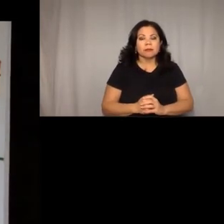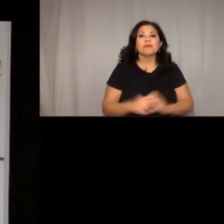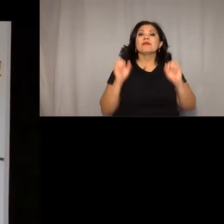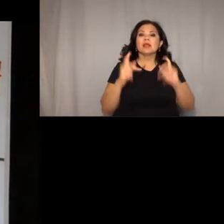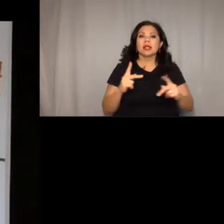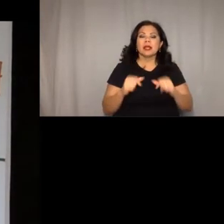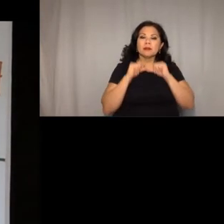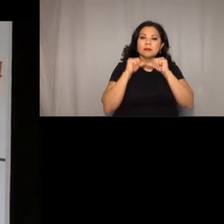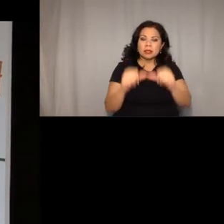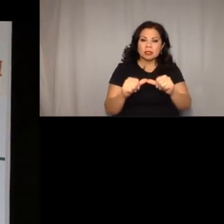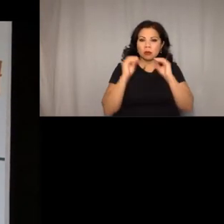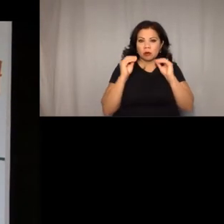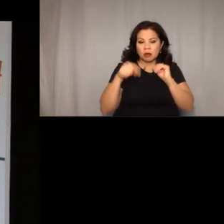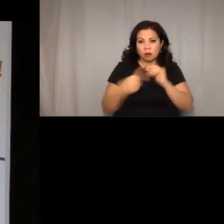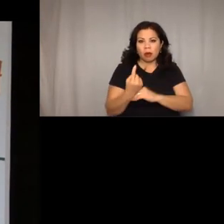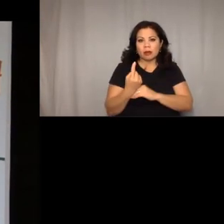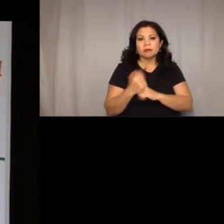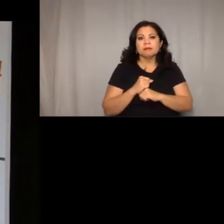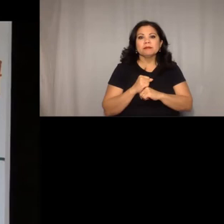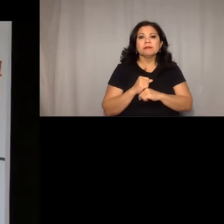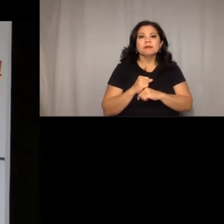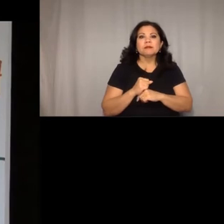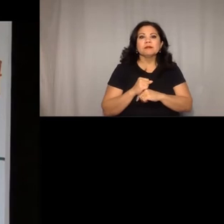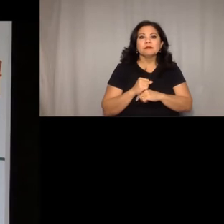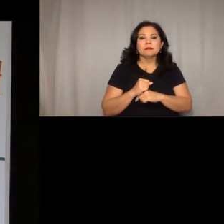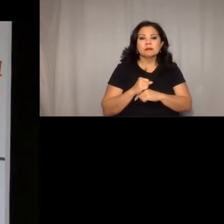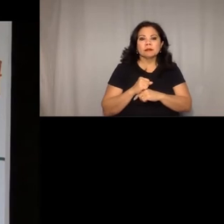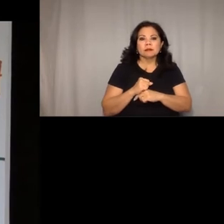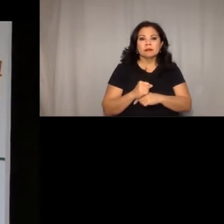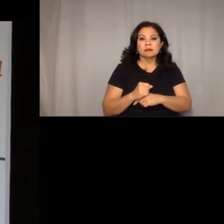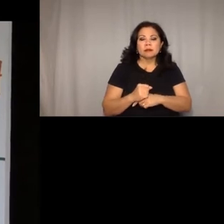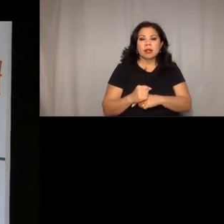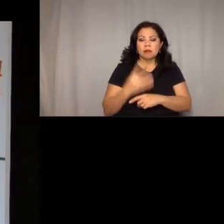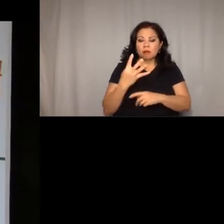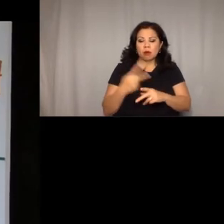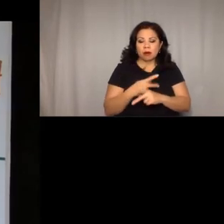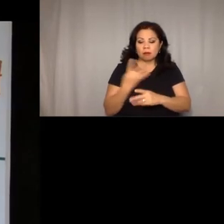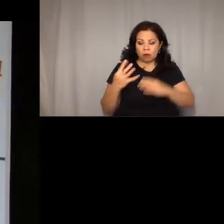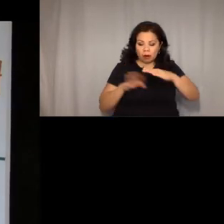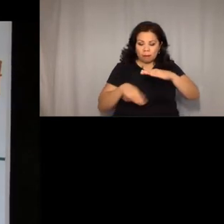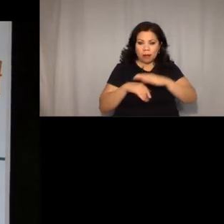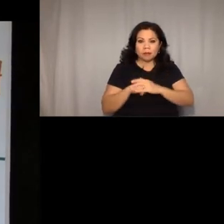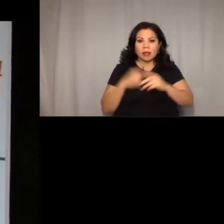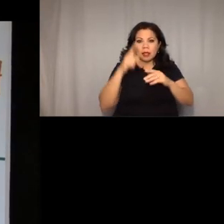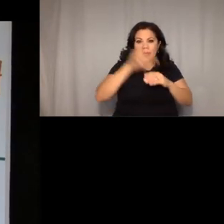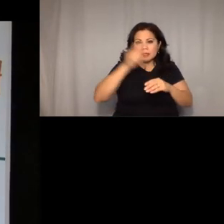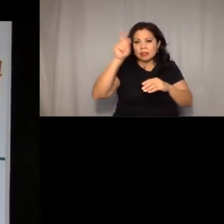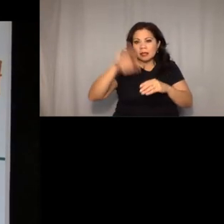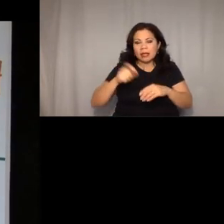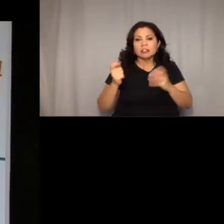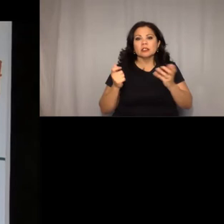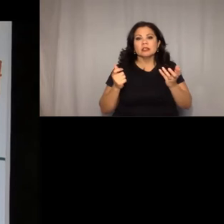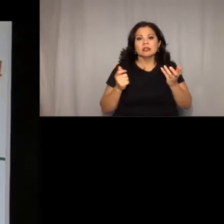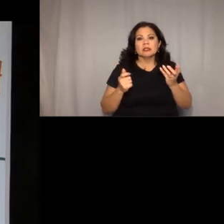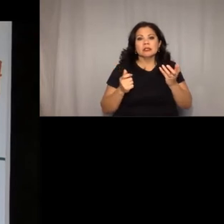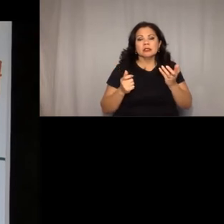All right, I'm going to continue with this one in case you did both of them. This will be 4 times 4. Cancel, cancel. Nothing's left on top,